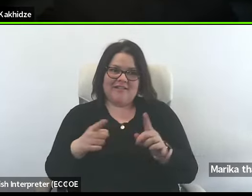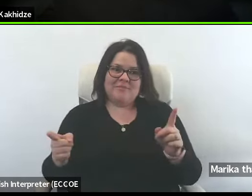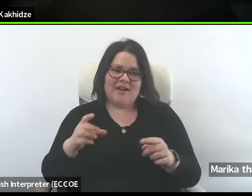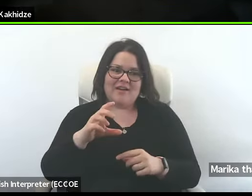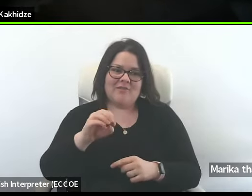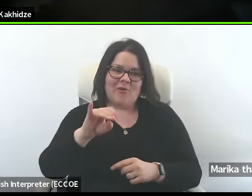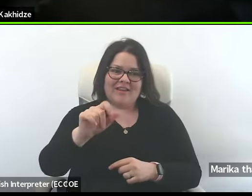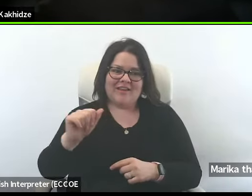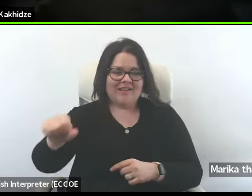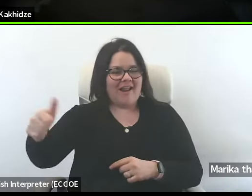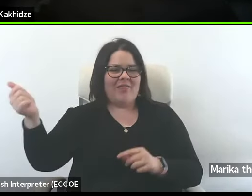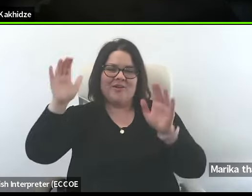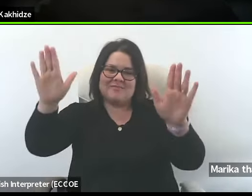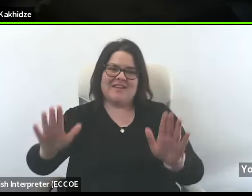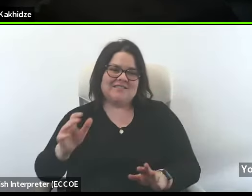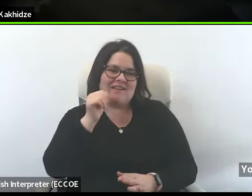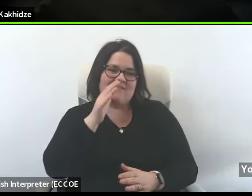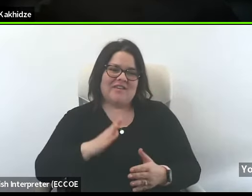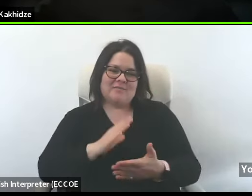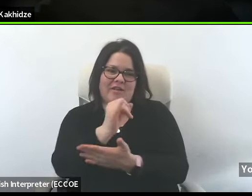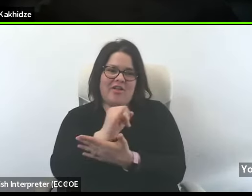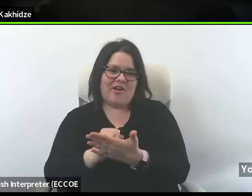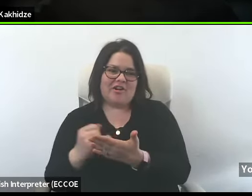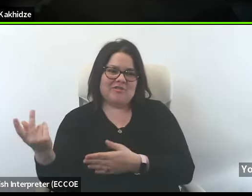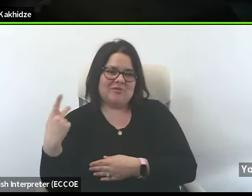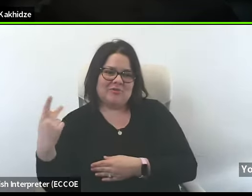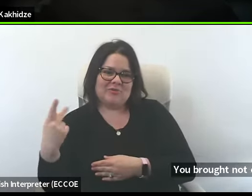amazing Ukrainian female artists to be